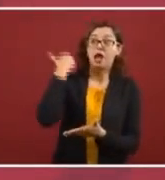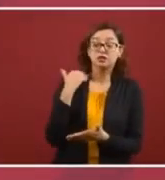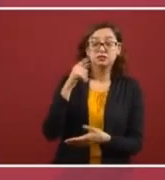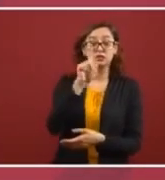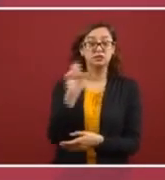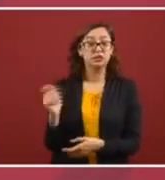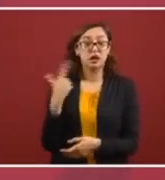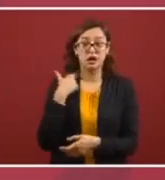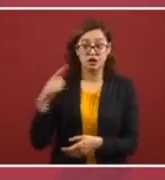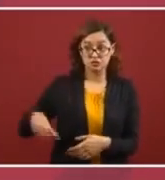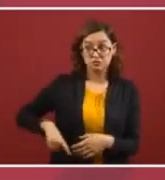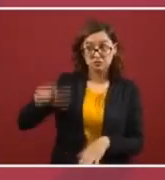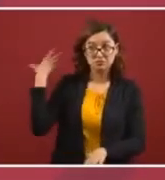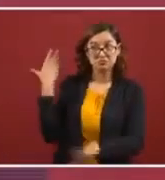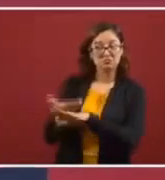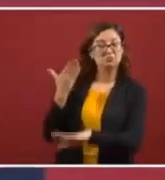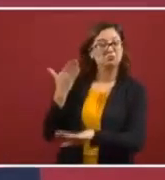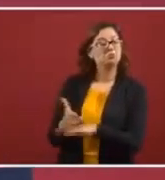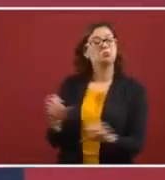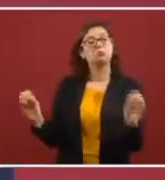they were the ones that were covering up.